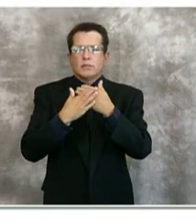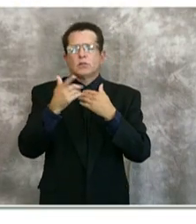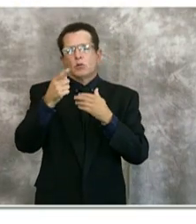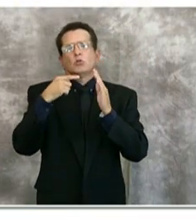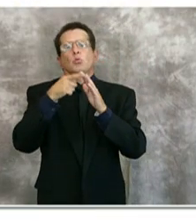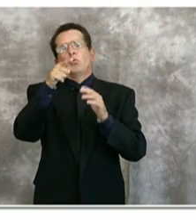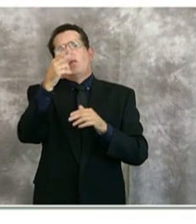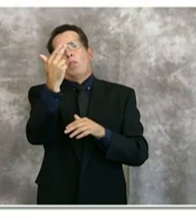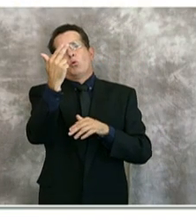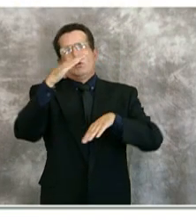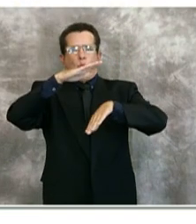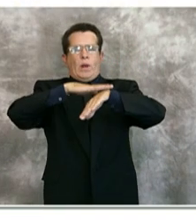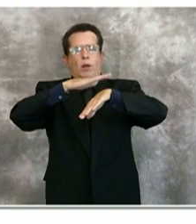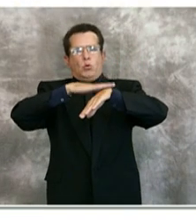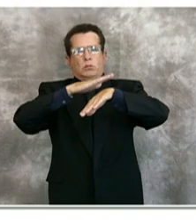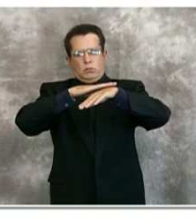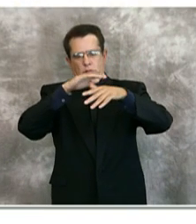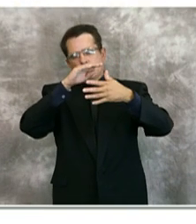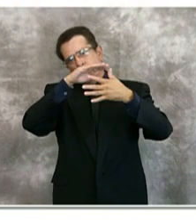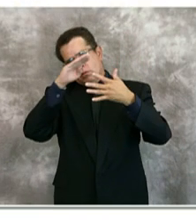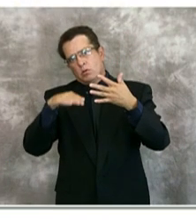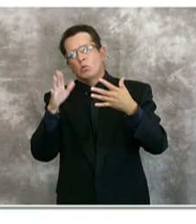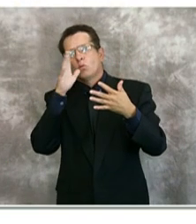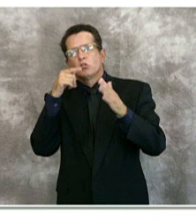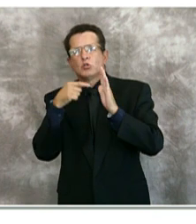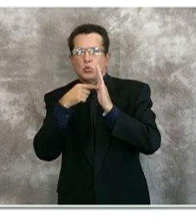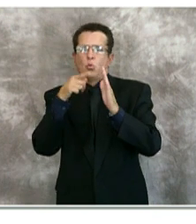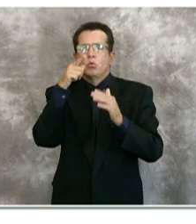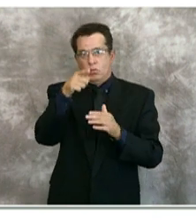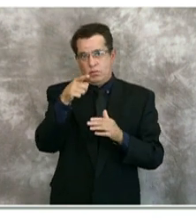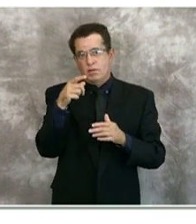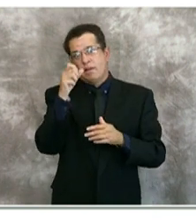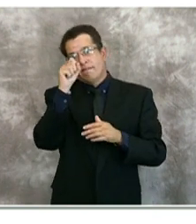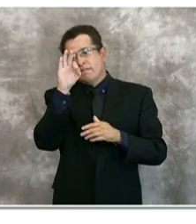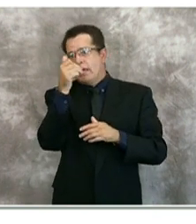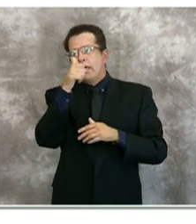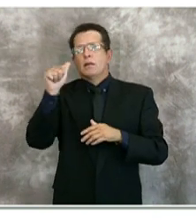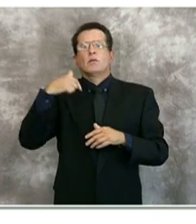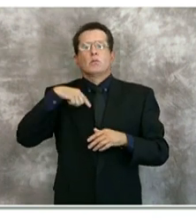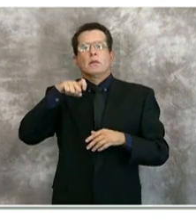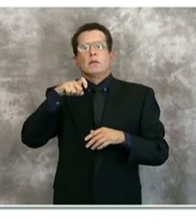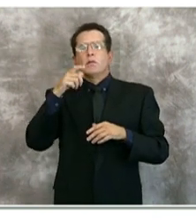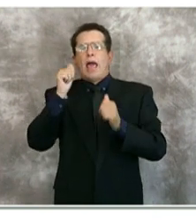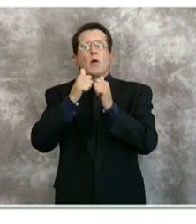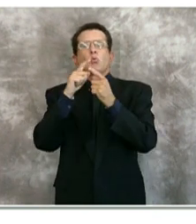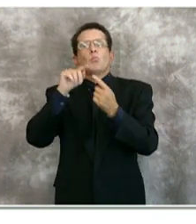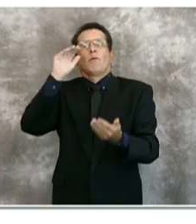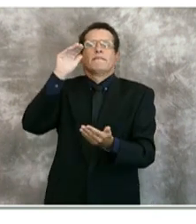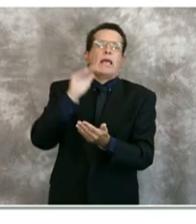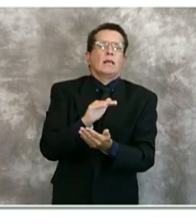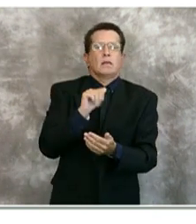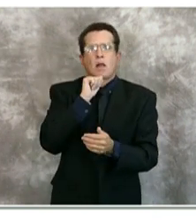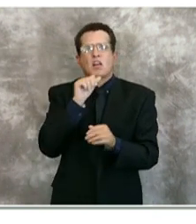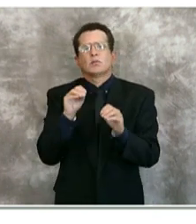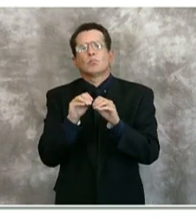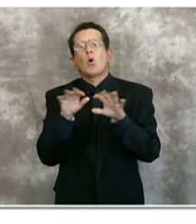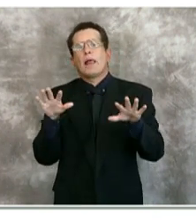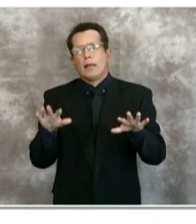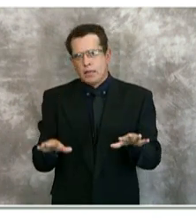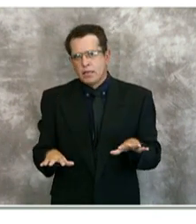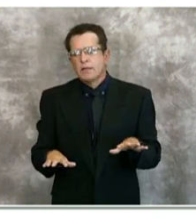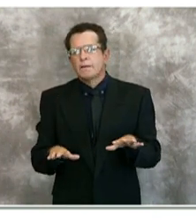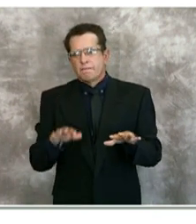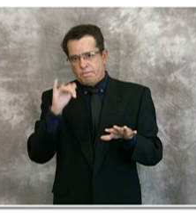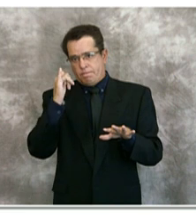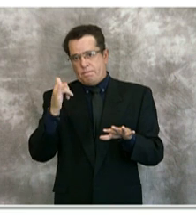13 triggers, which determine if additional measures would be necessary to prevent the spread. And obviously, as a result of the fact